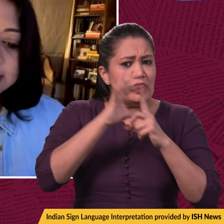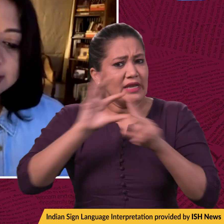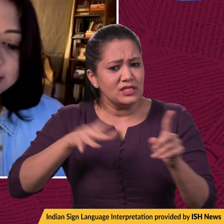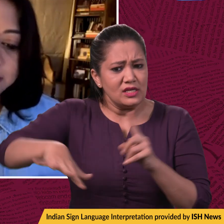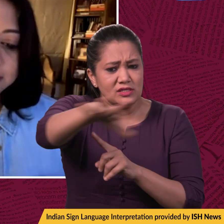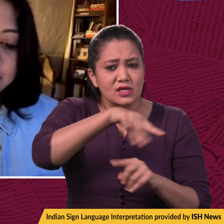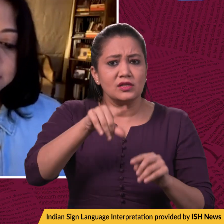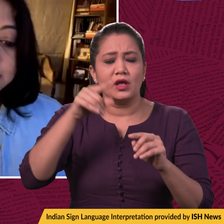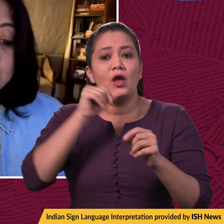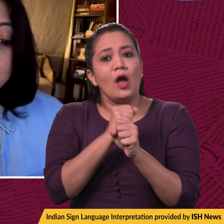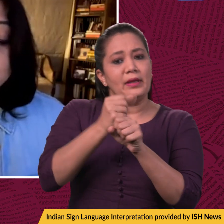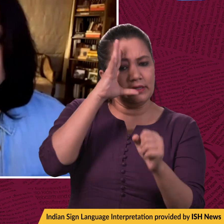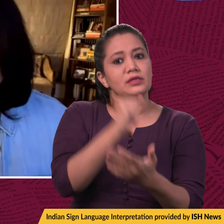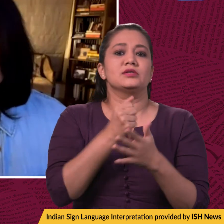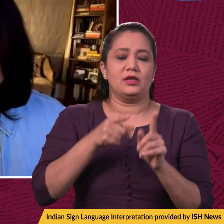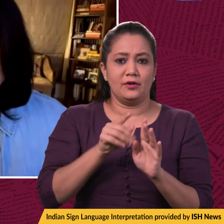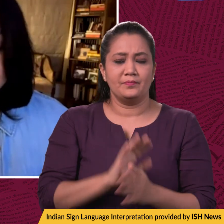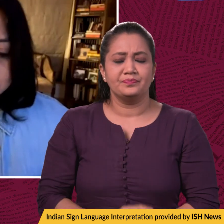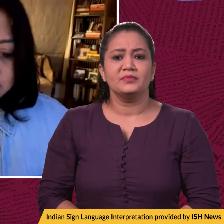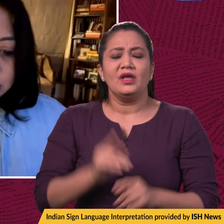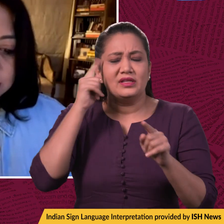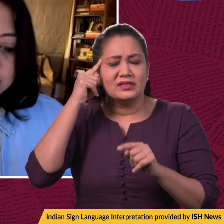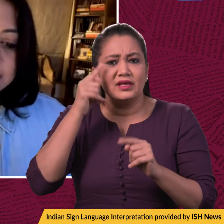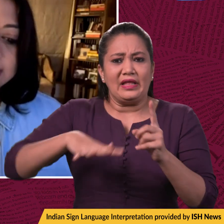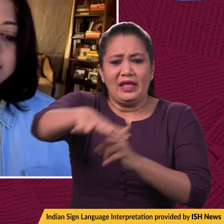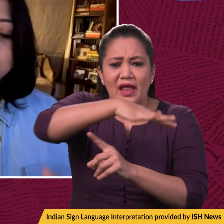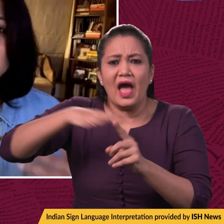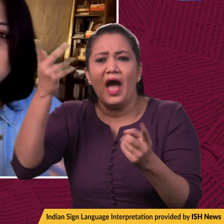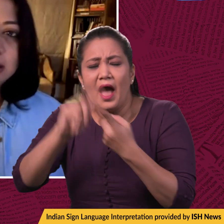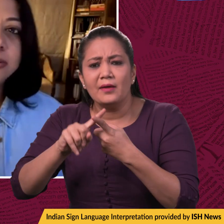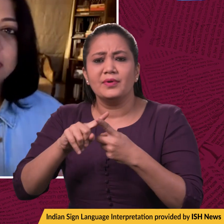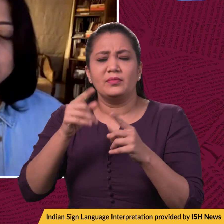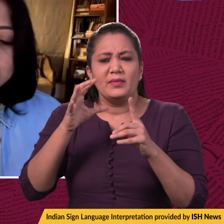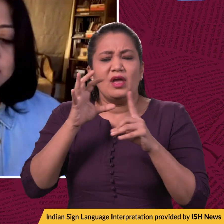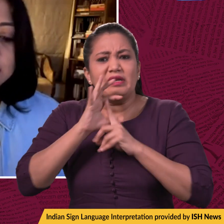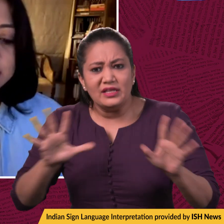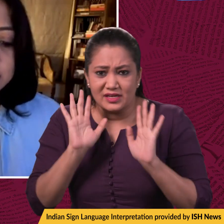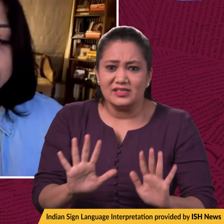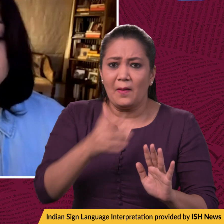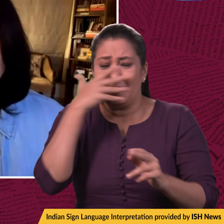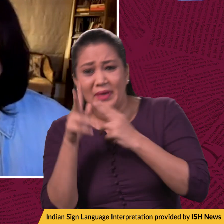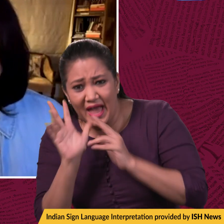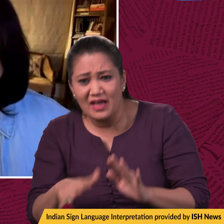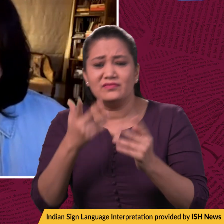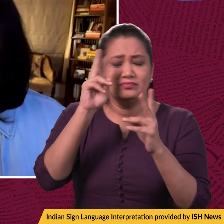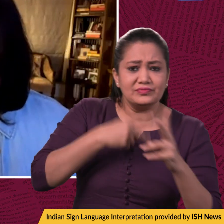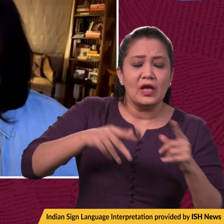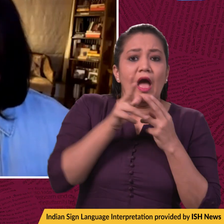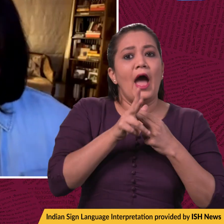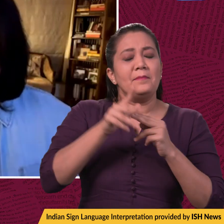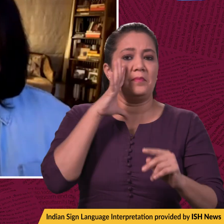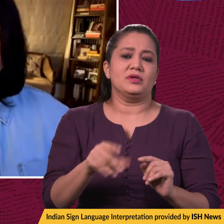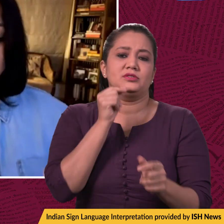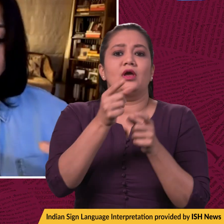are designated by the government when it's of the opinion that the region is disturbed or in a dangerous condition, and the armed forces are